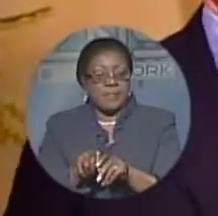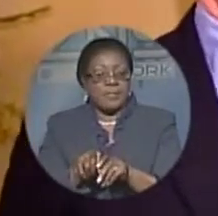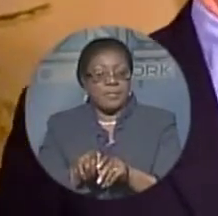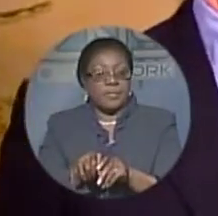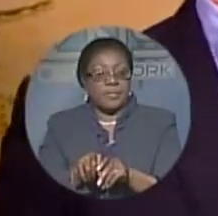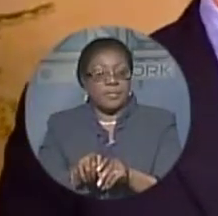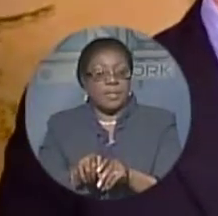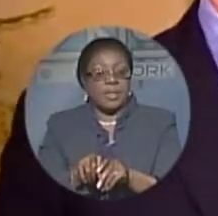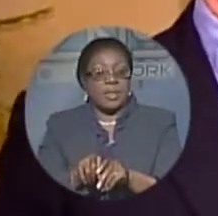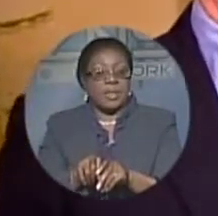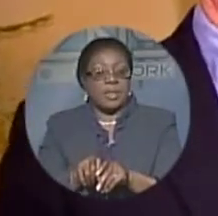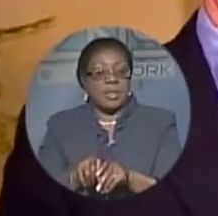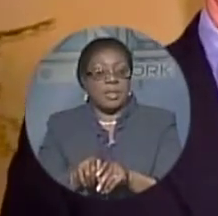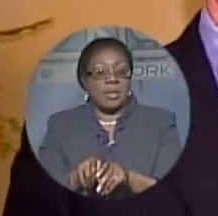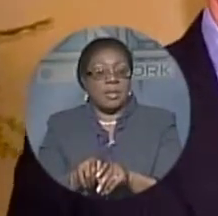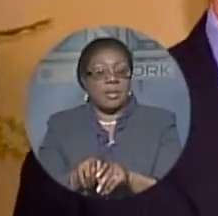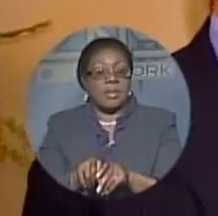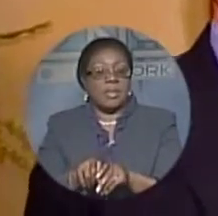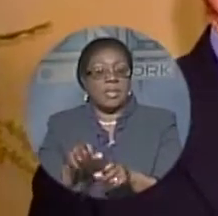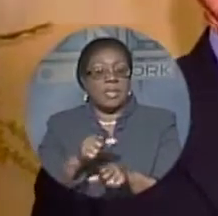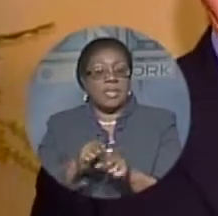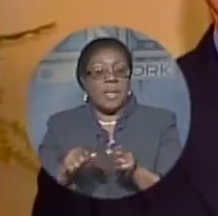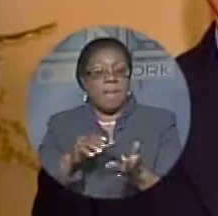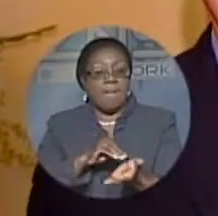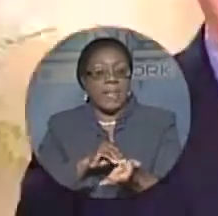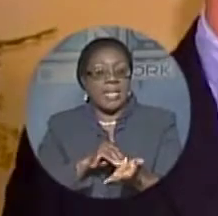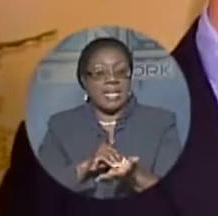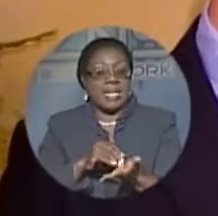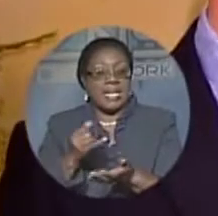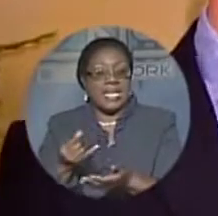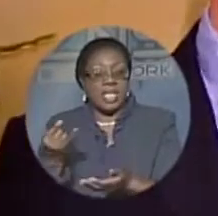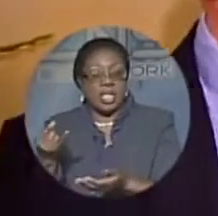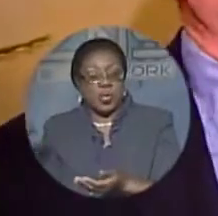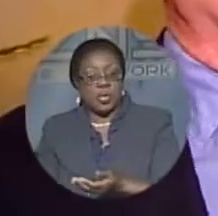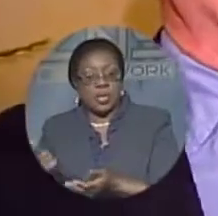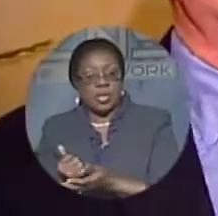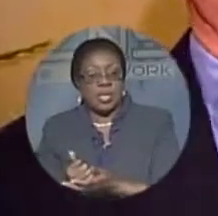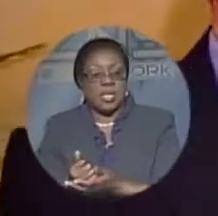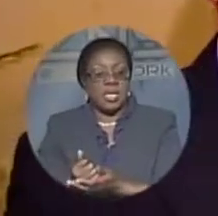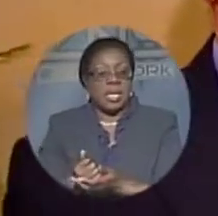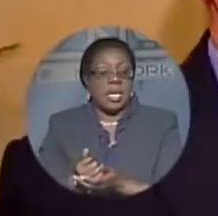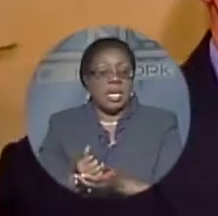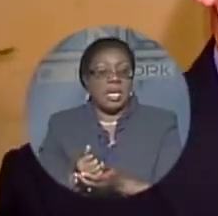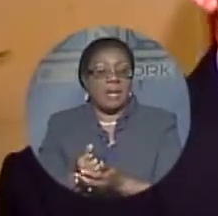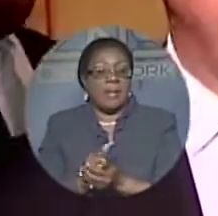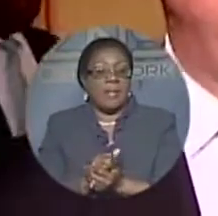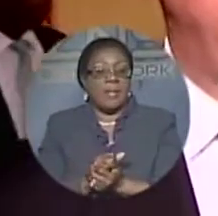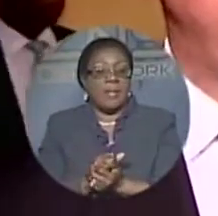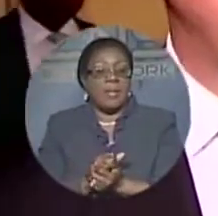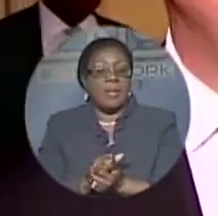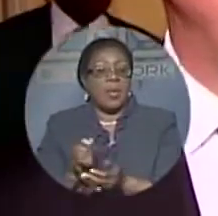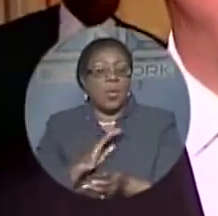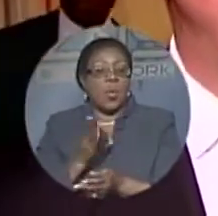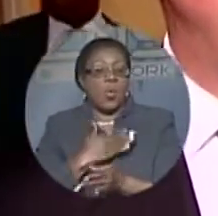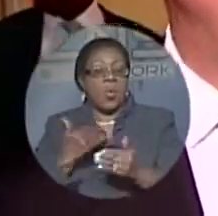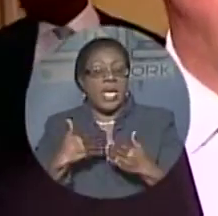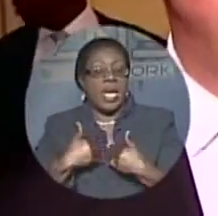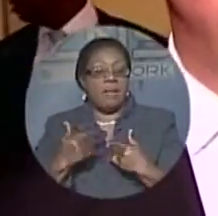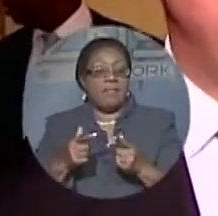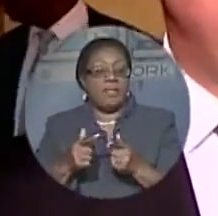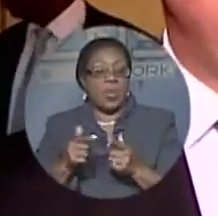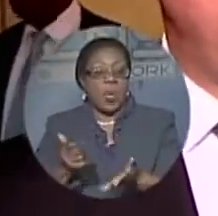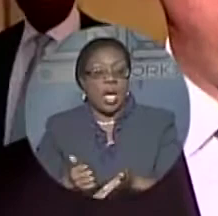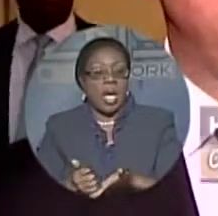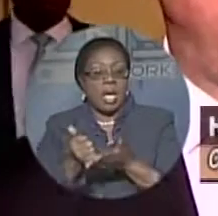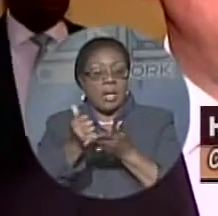here, also some medical issues, and also probably some agricultural assistance too. We have to